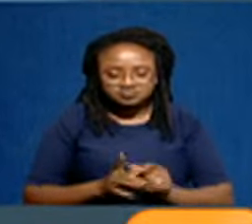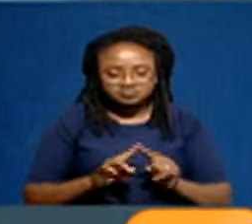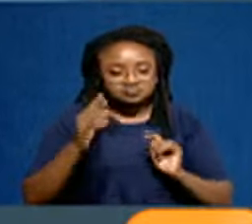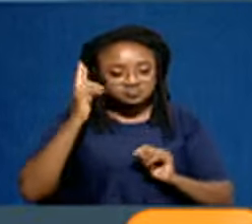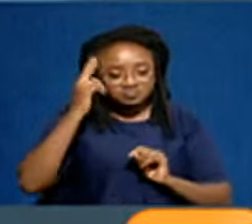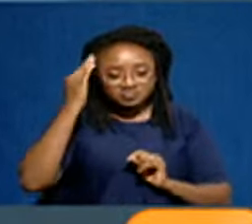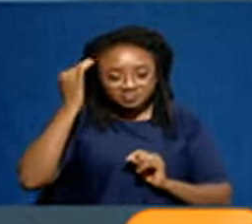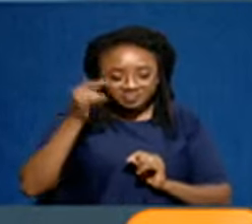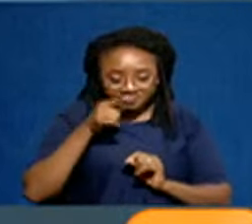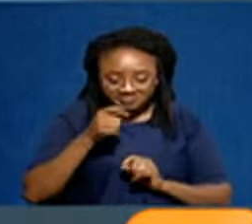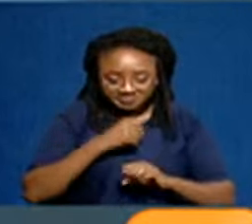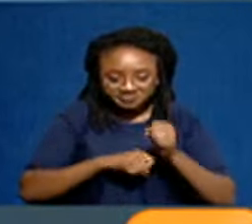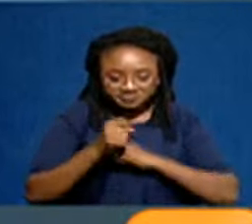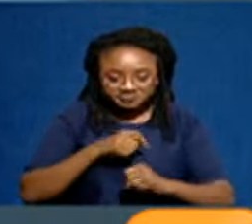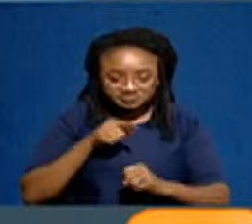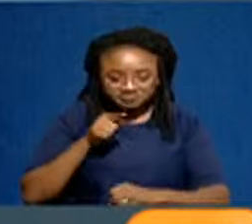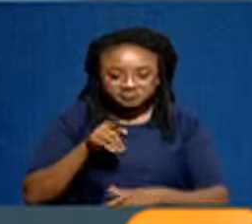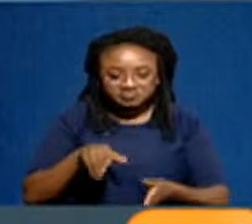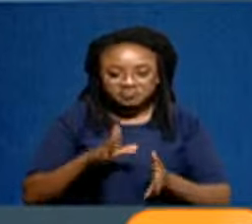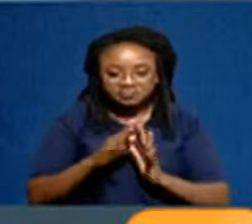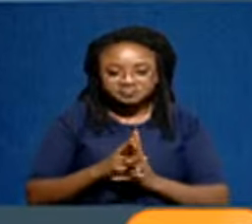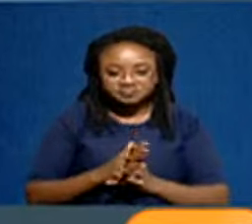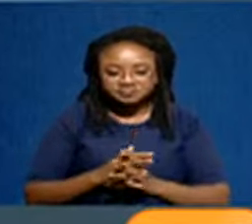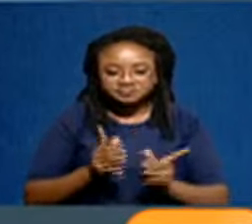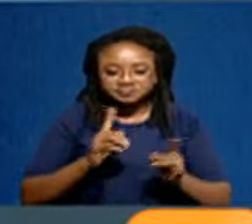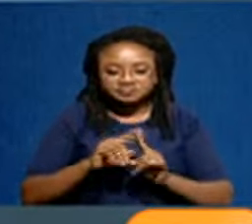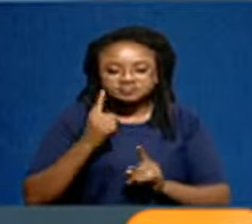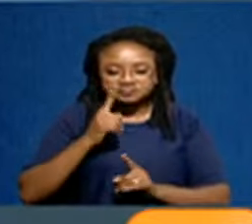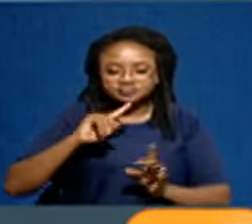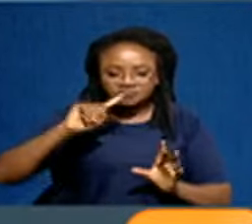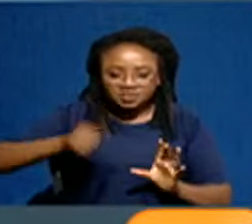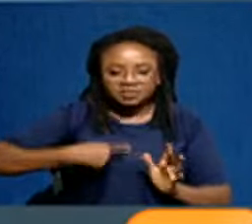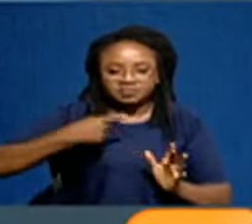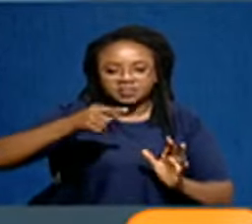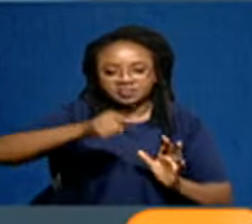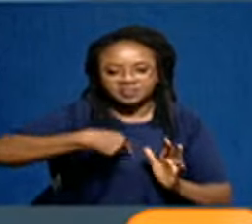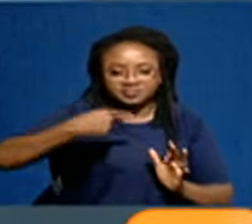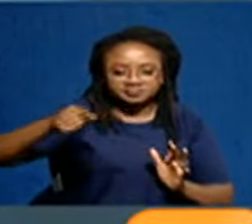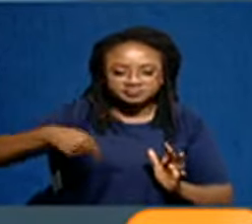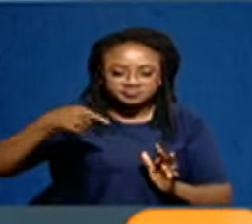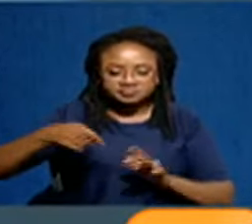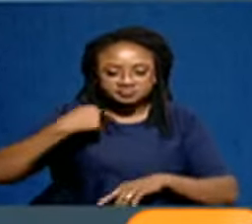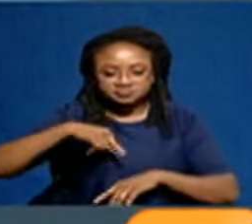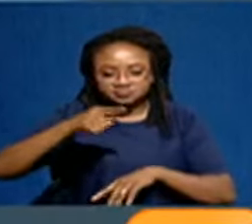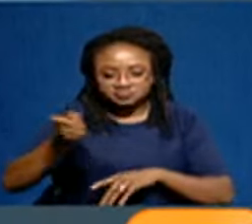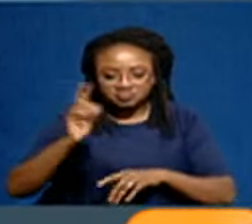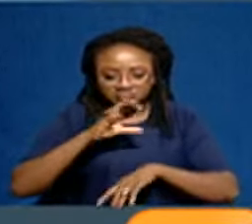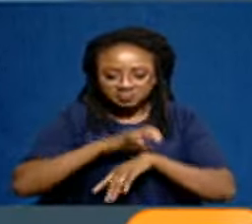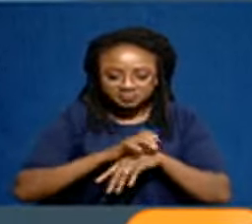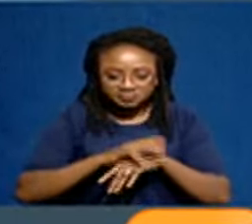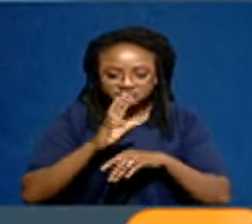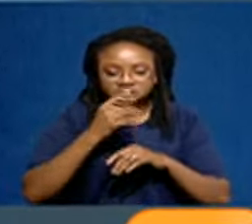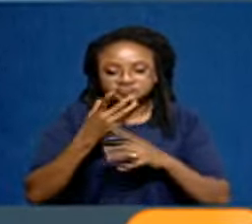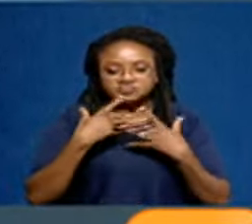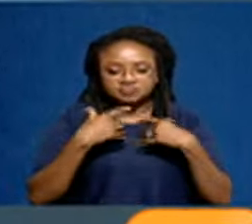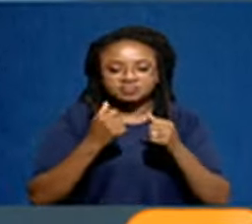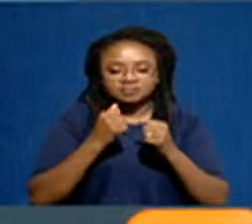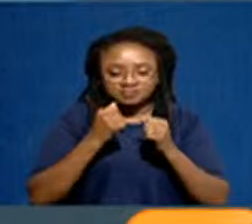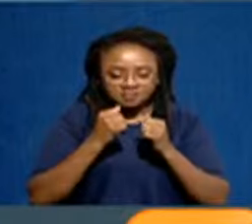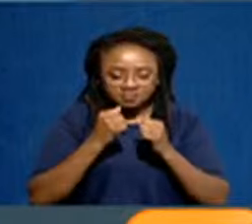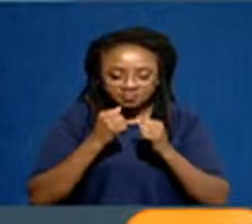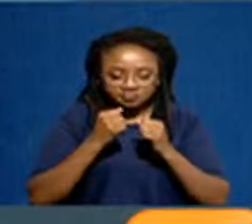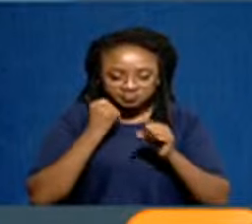going this route is because if you look at the demands that have been made by medics, the 19 of them for the medical